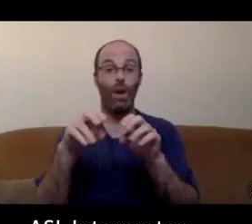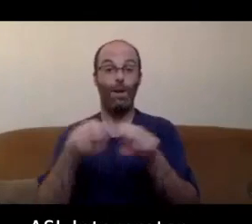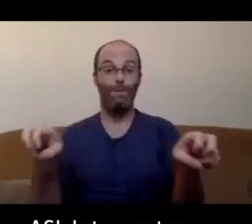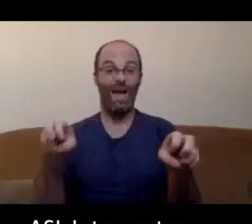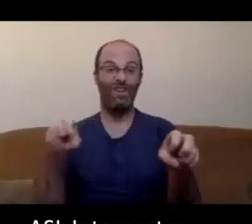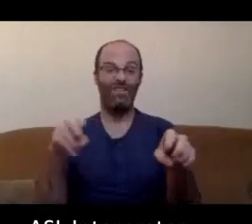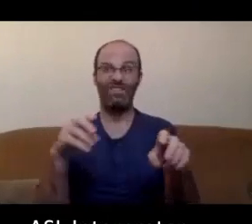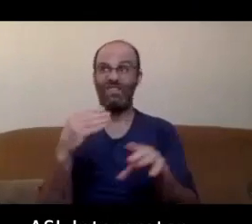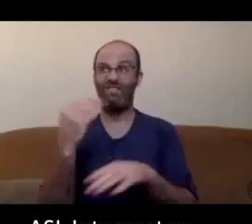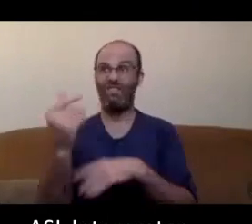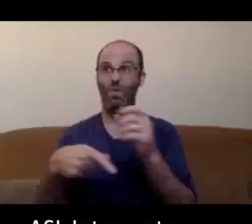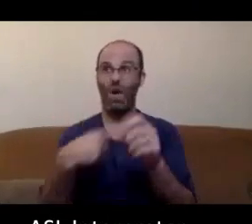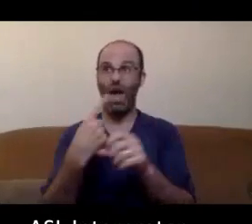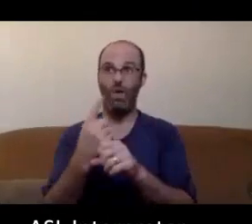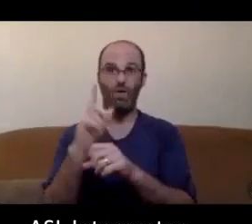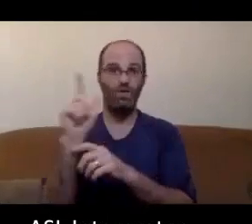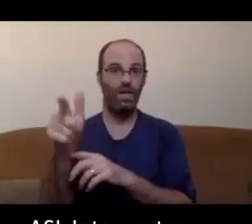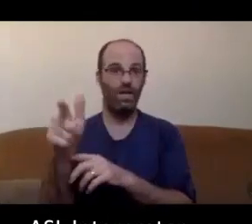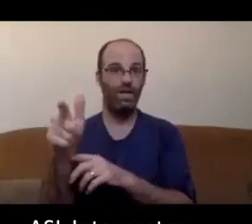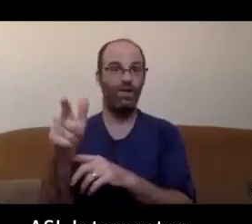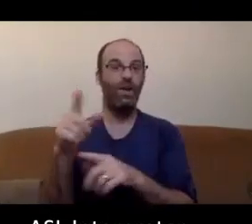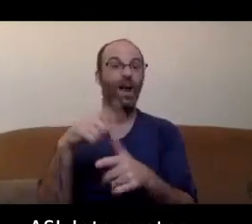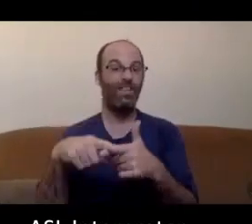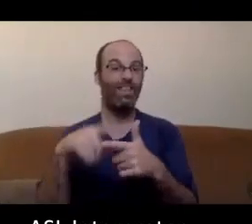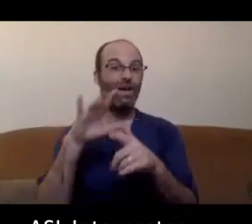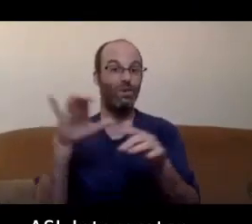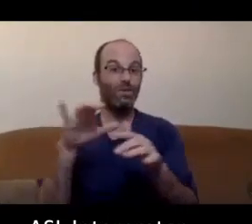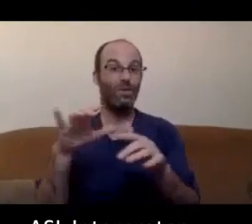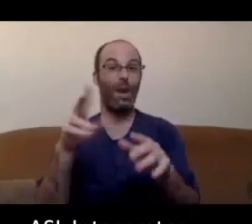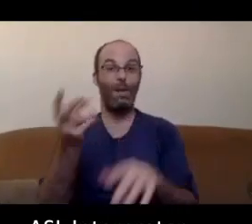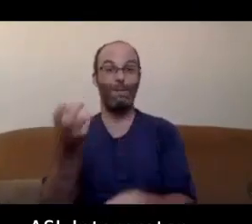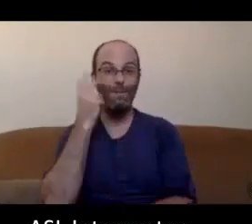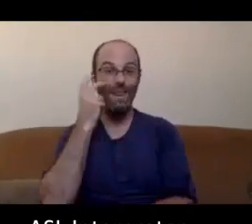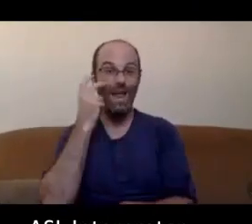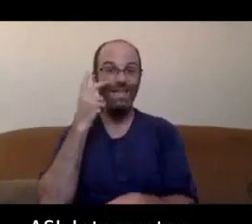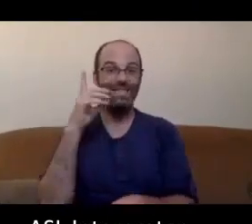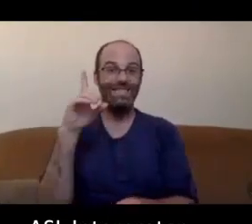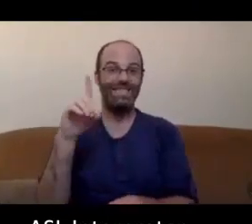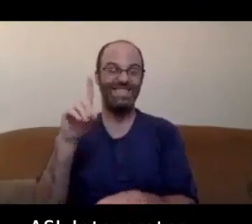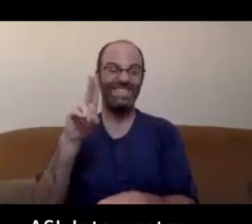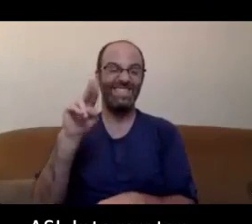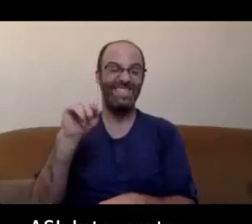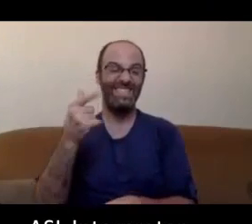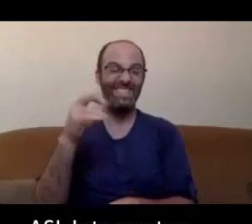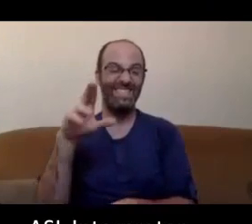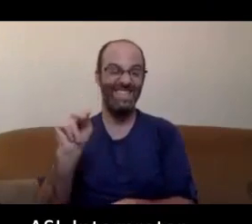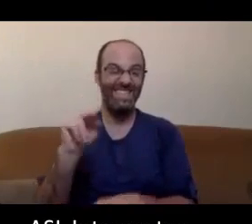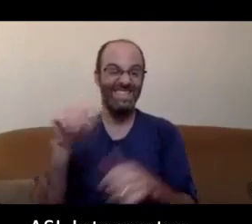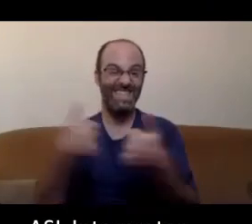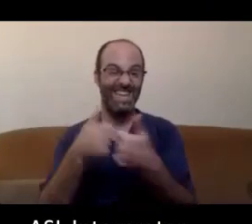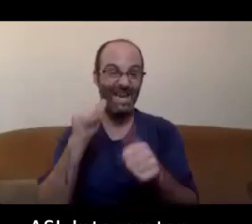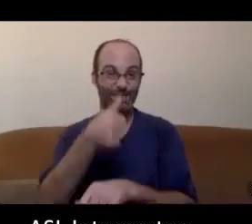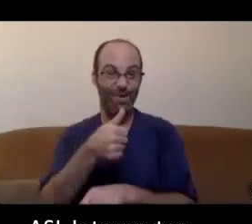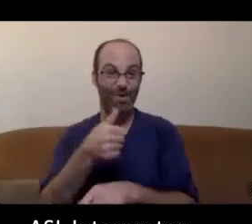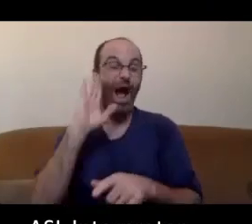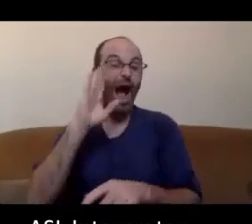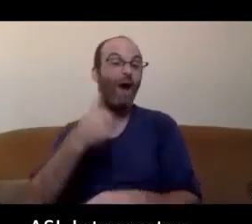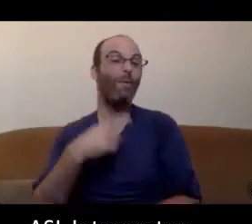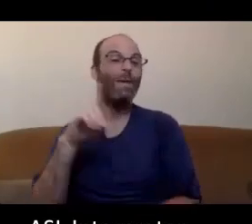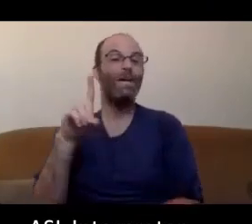then we're also doing a Blind Dungeon game tomorrow. I will be a dwarf with a completely different